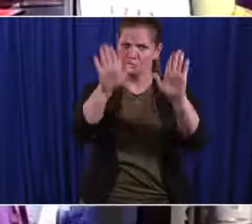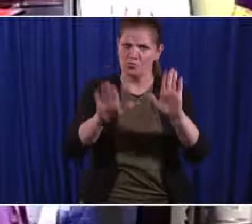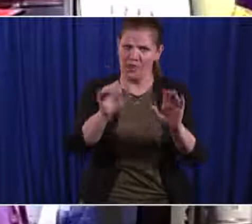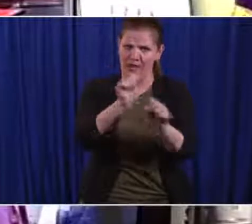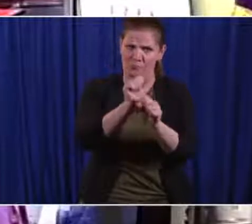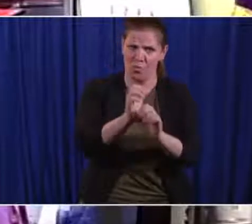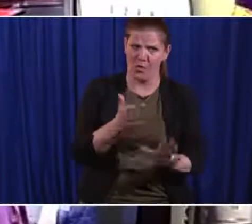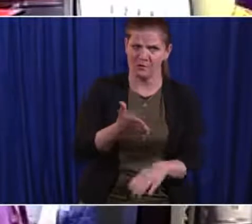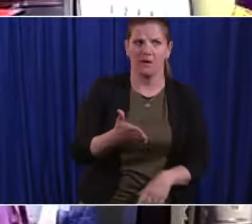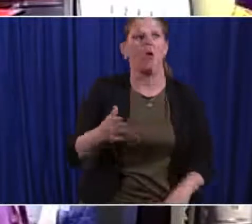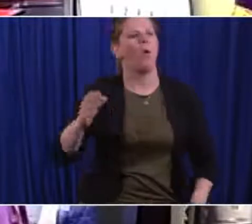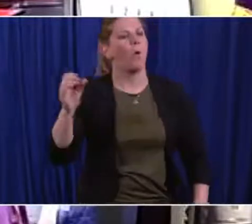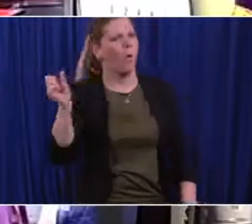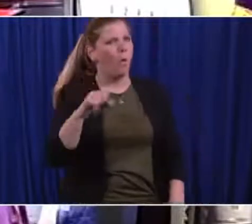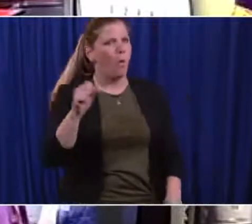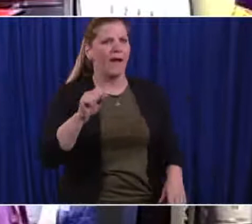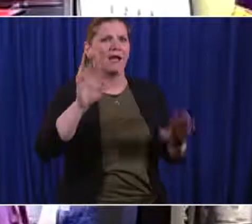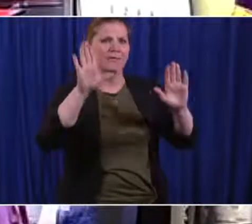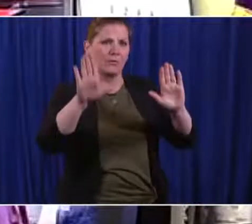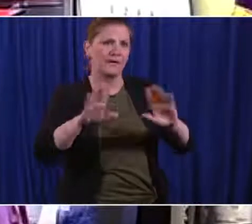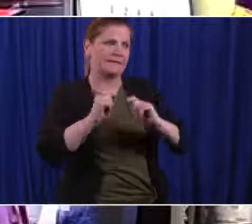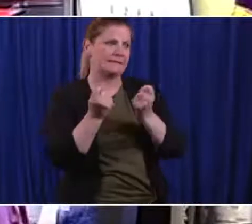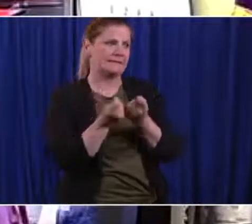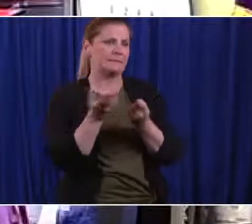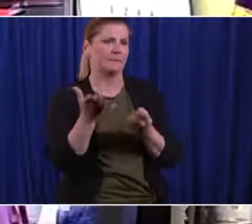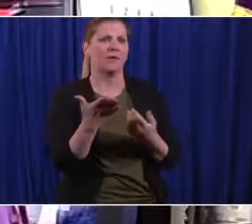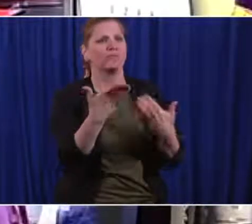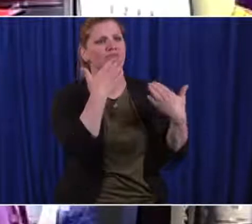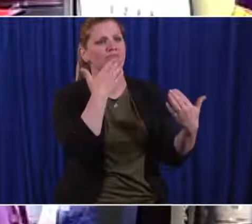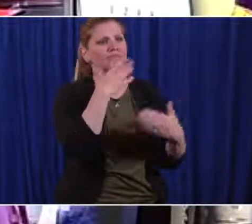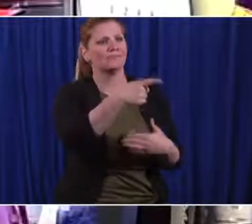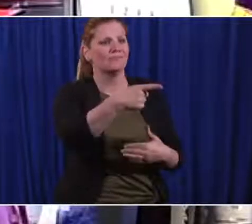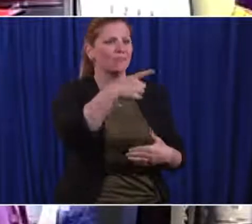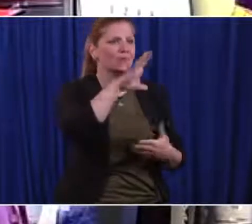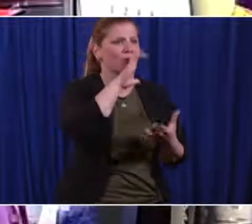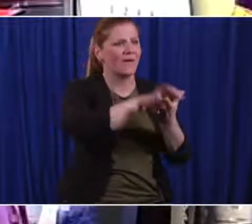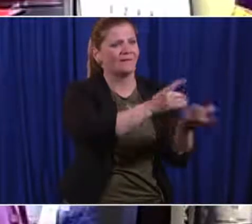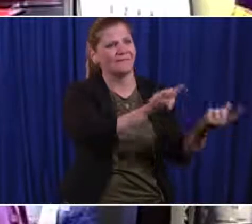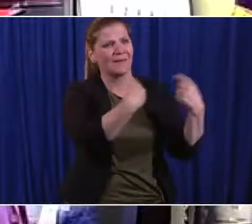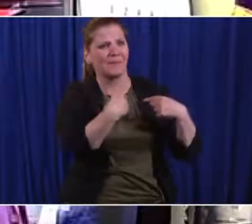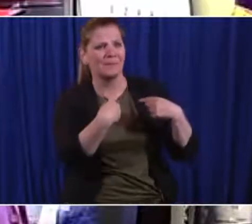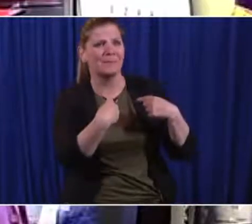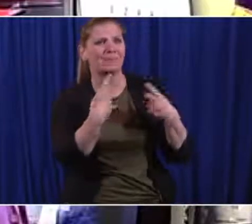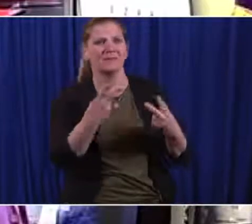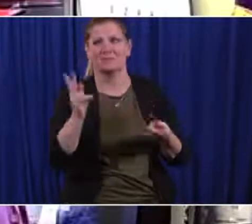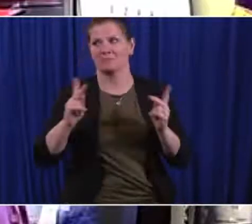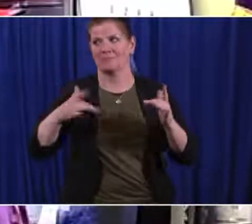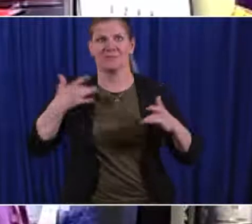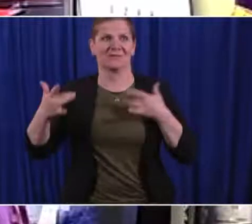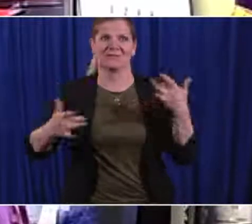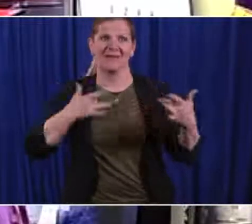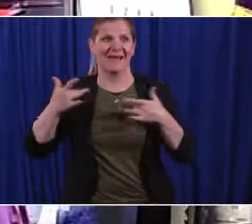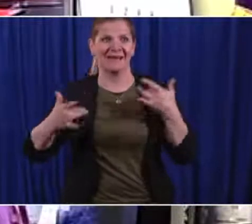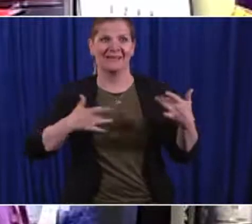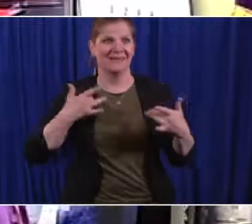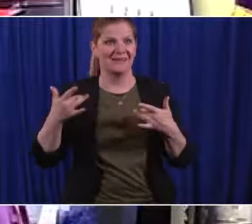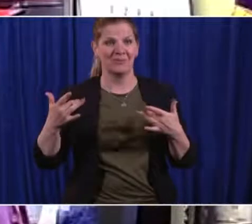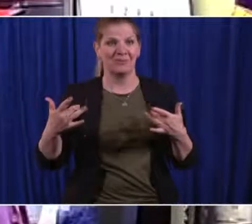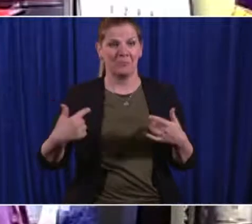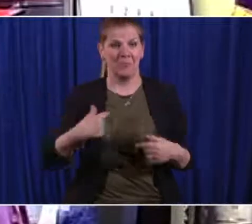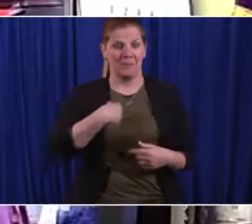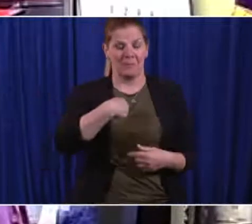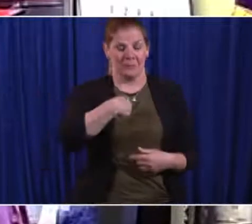and we appreciate you and Fran for stopping by. And everyone was so excited for that to happen. And I couldn't have been